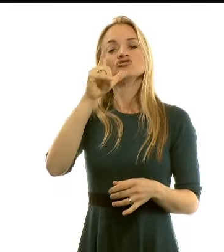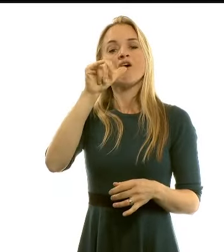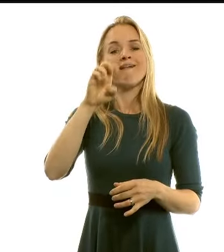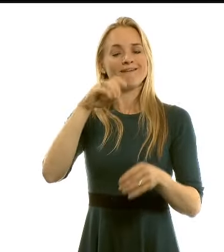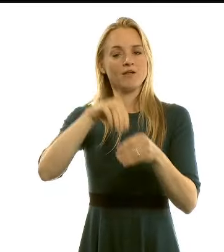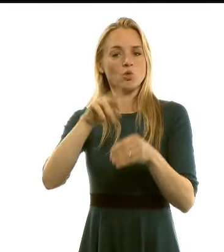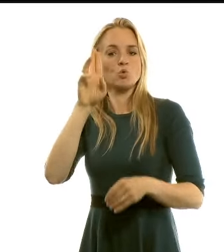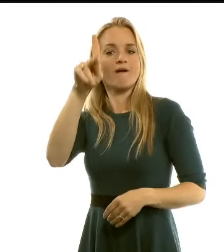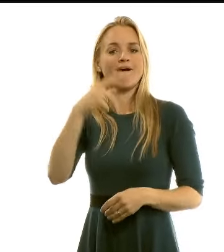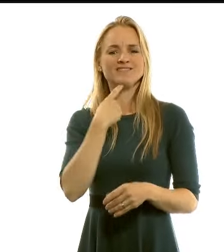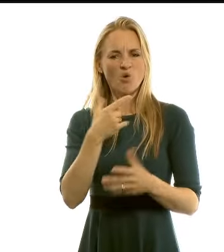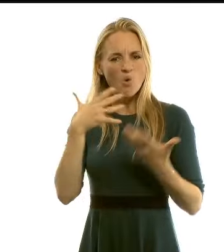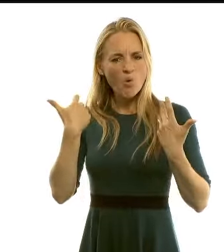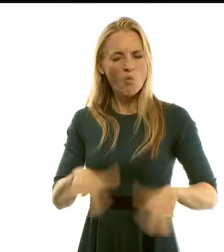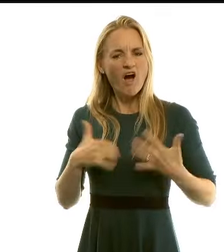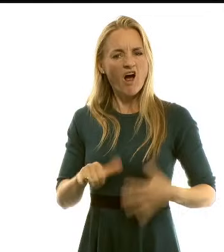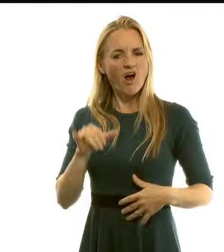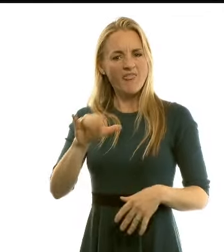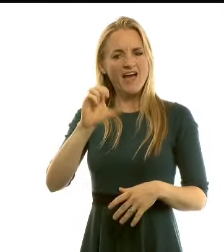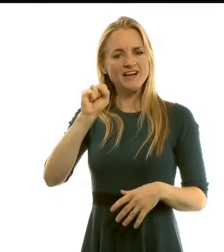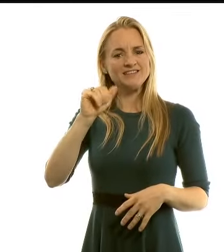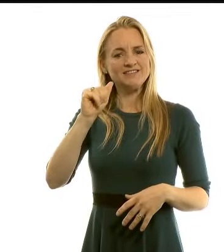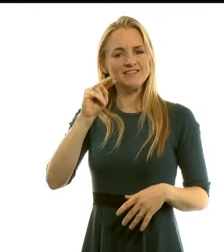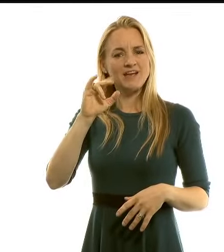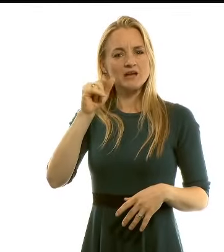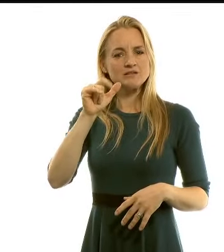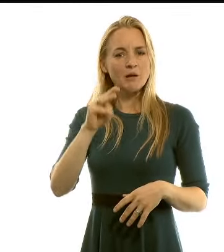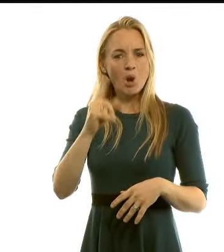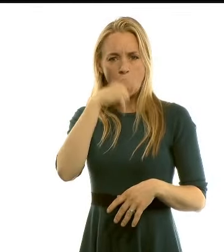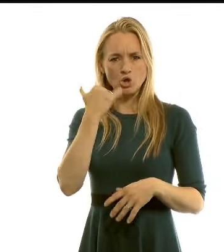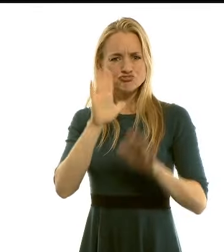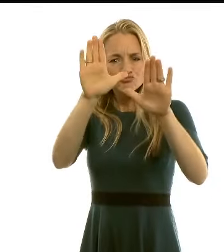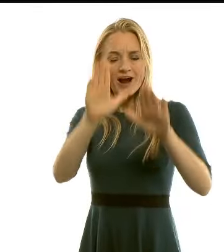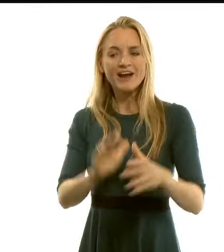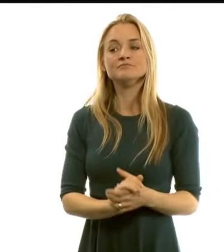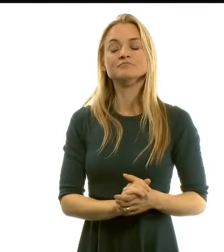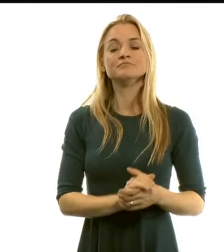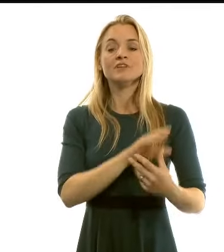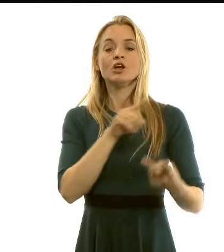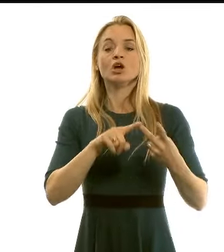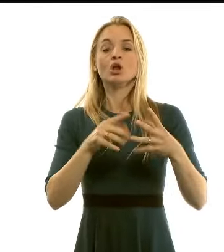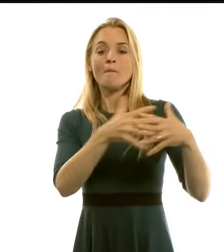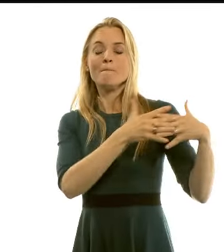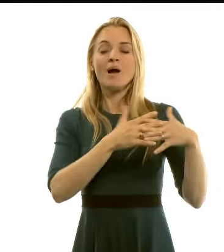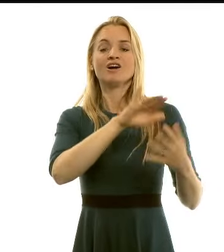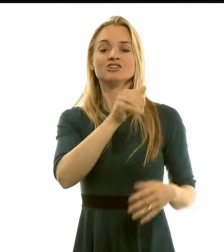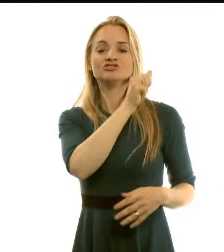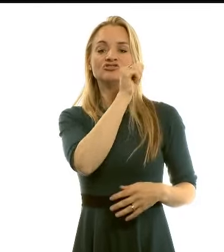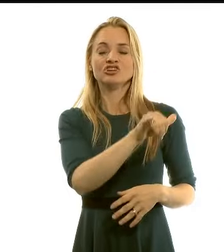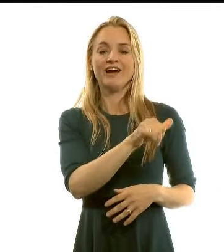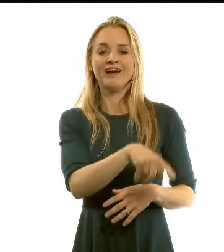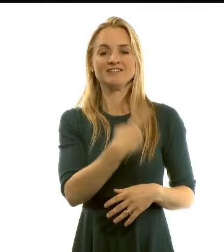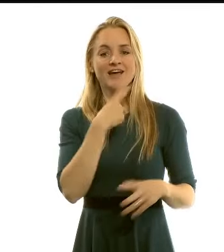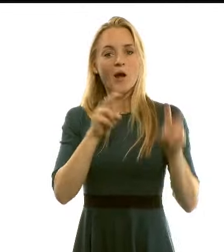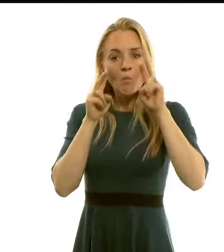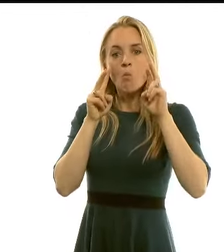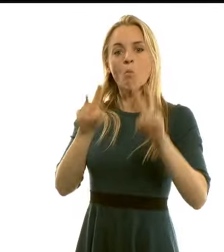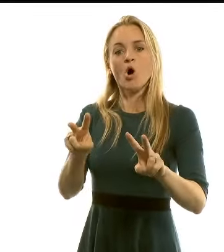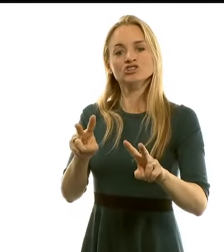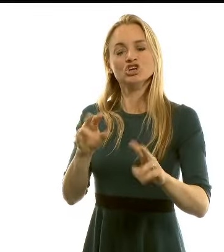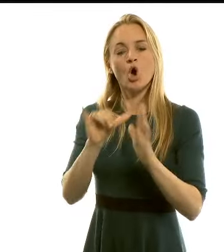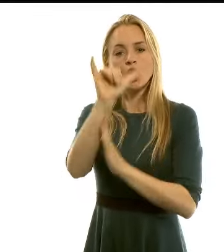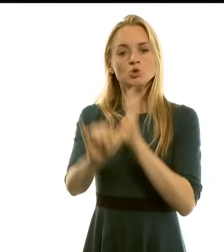I agree, it looked great. This one is from Jay in the USA, watching LegoCon on YouTube in Ohio. I can't wait to see